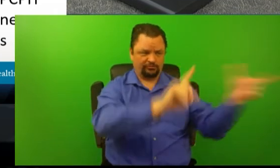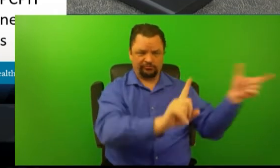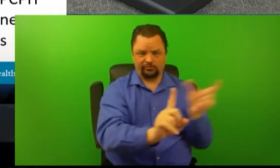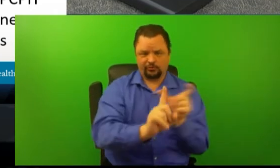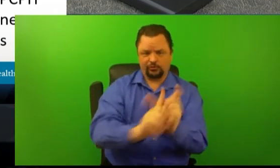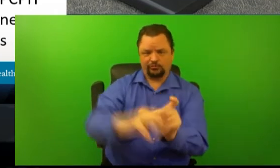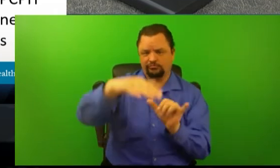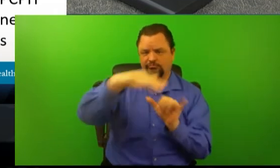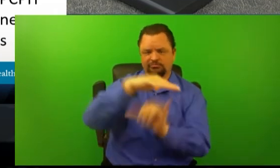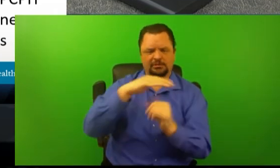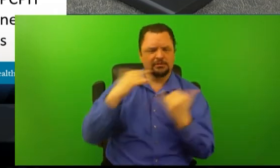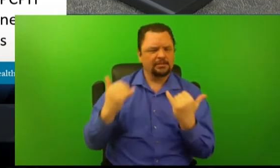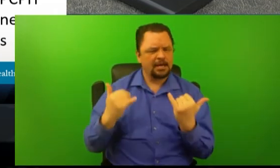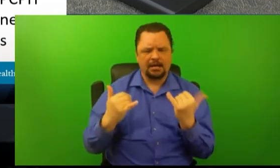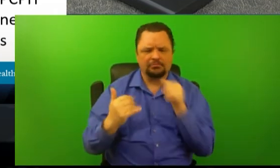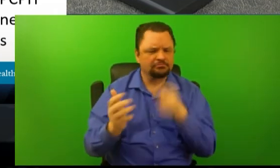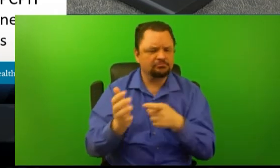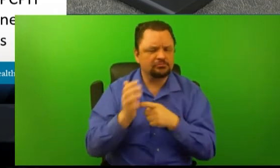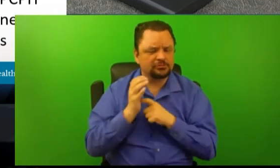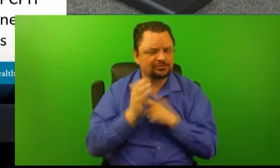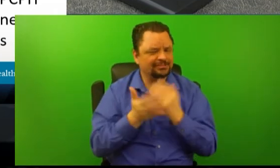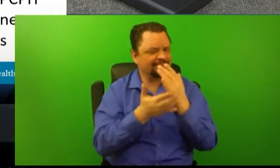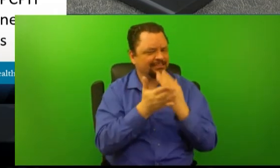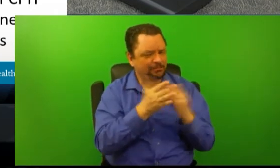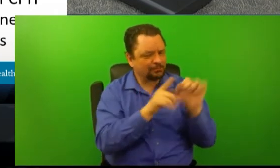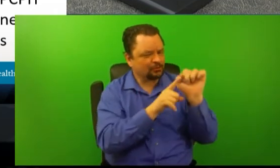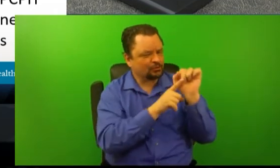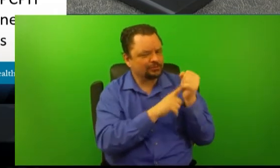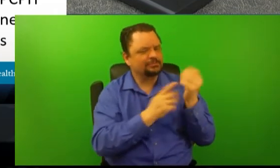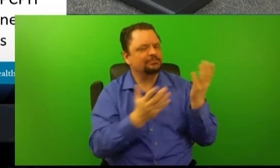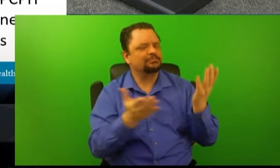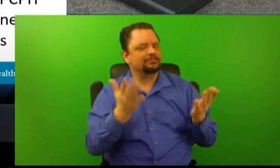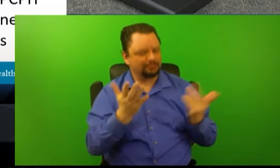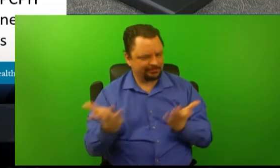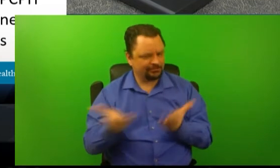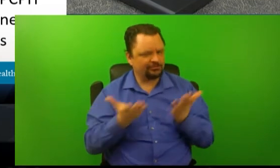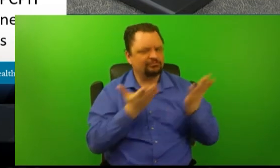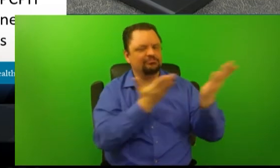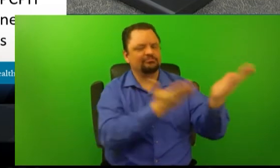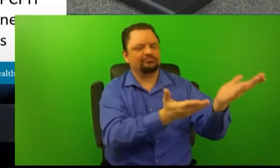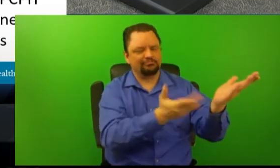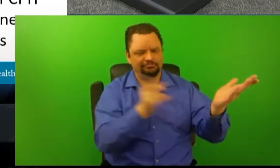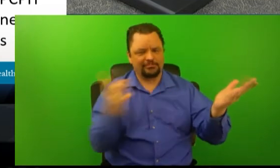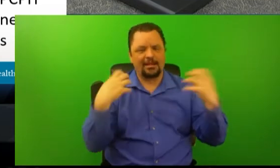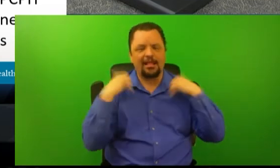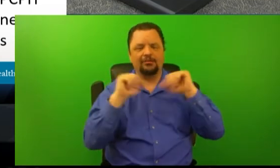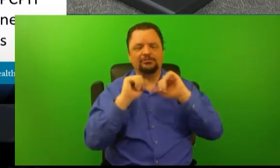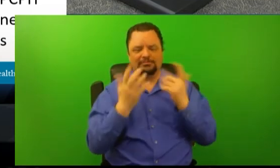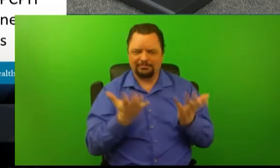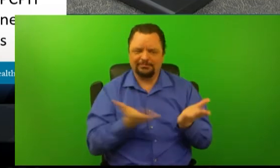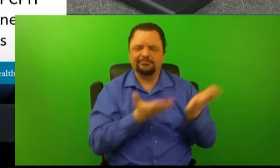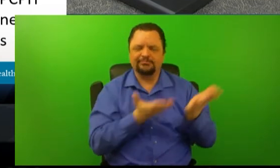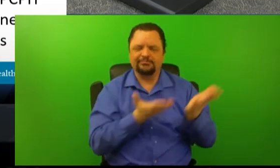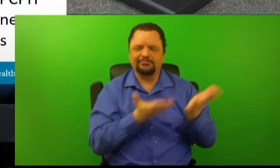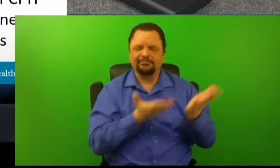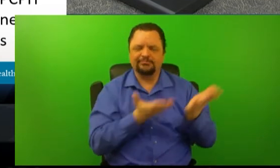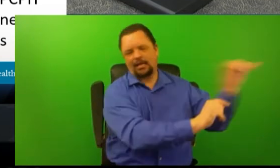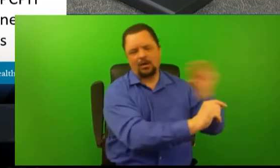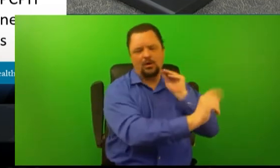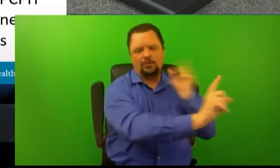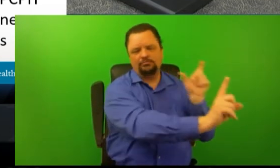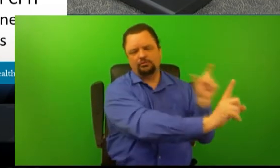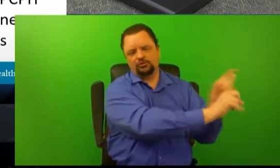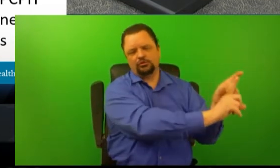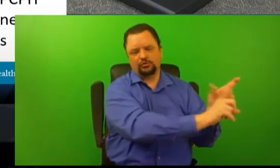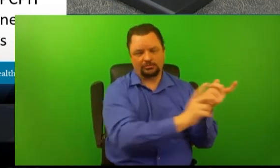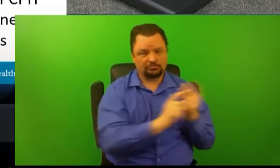be a recommendation from the health department, specifically in outbreaks or perhaps classrooms where there is a heightened risk of severe infection, so a